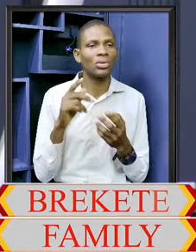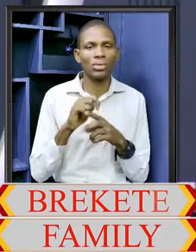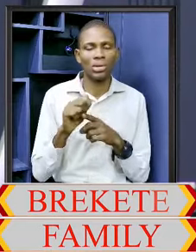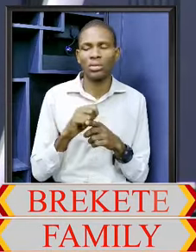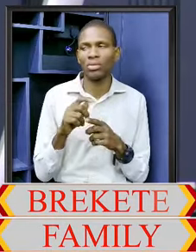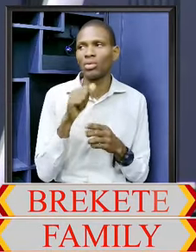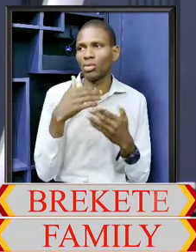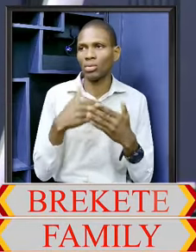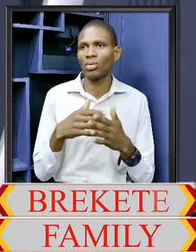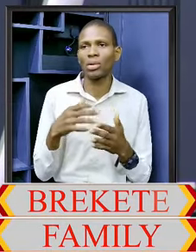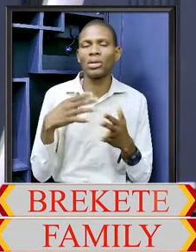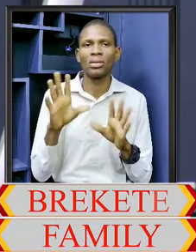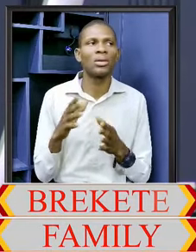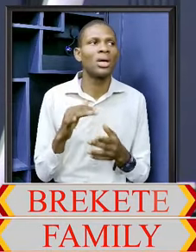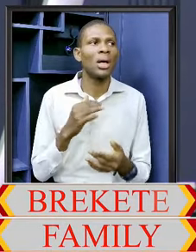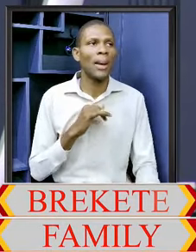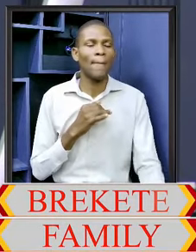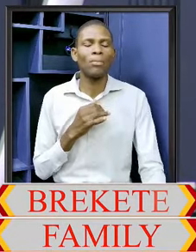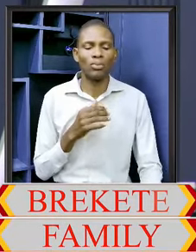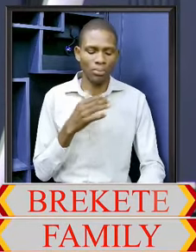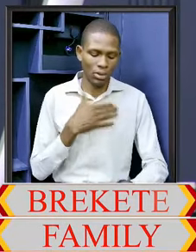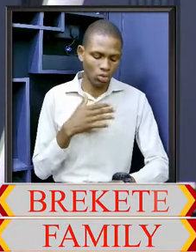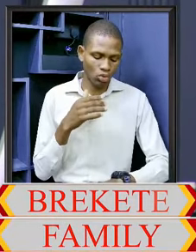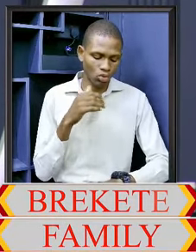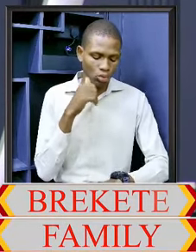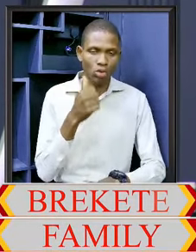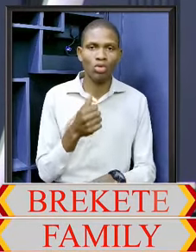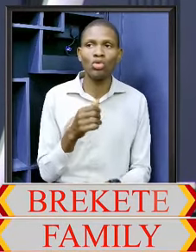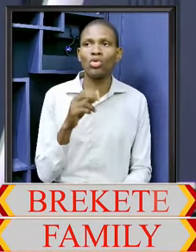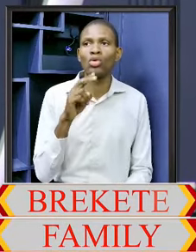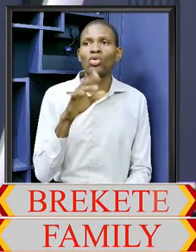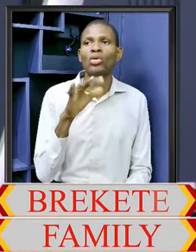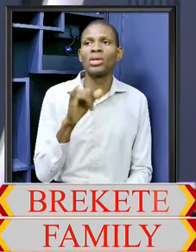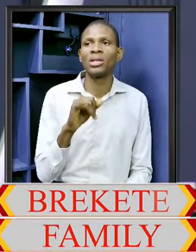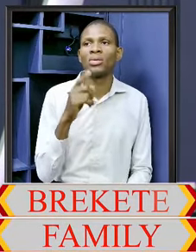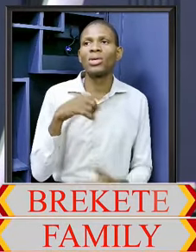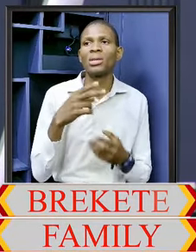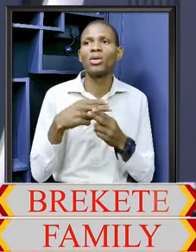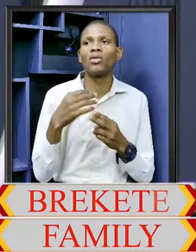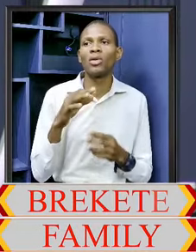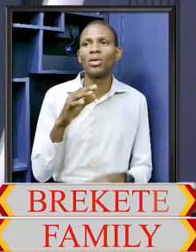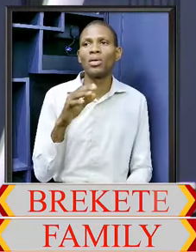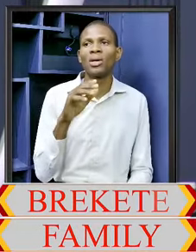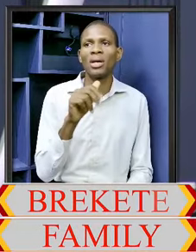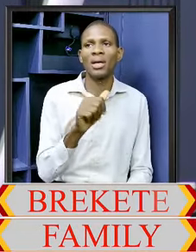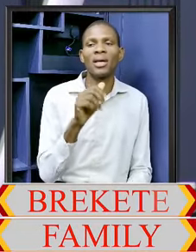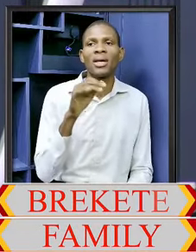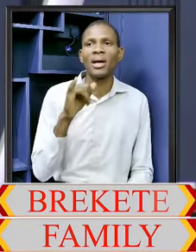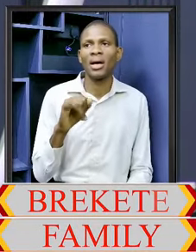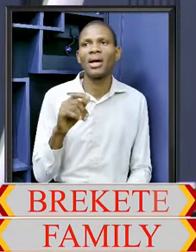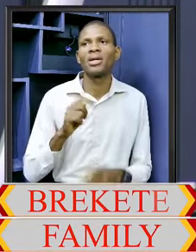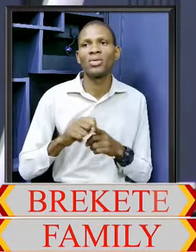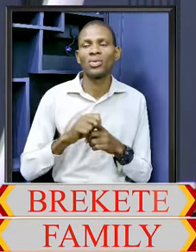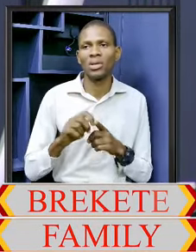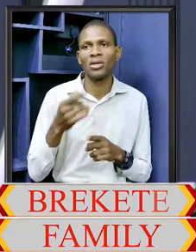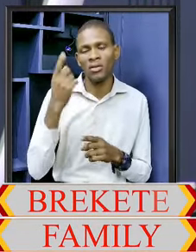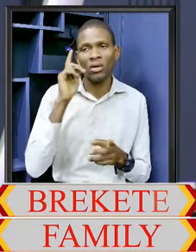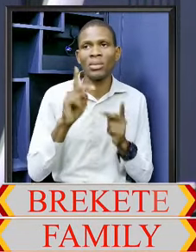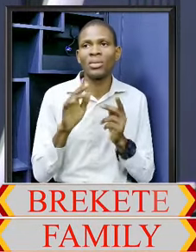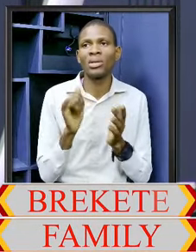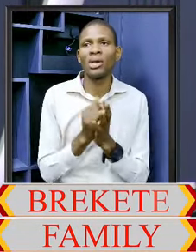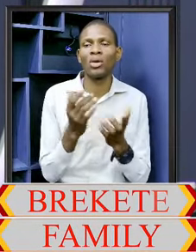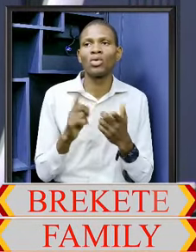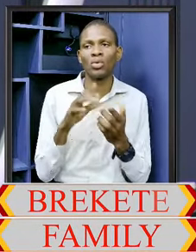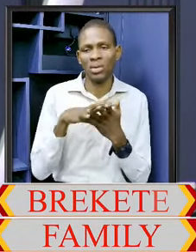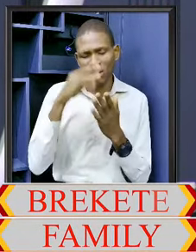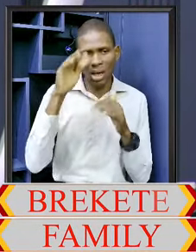close. Okay, I beg tomorrow. Uye, and waiting be the name of that your training. The AI training. The AI training, yes. For people where